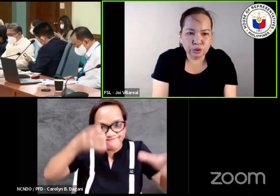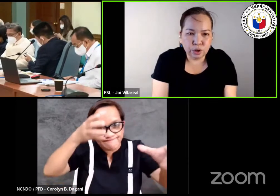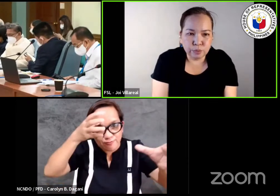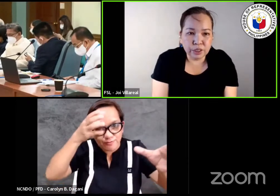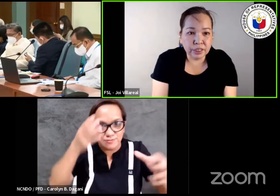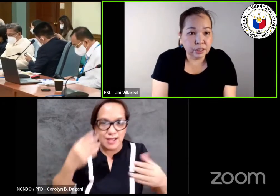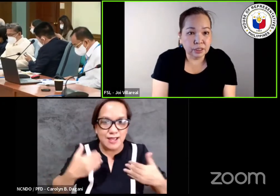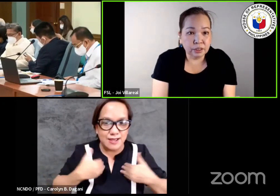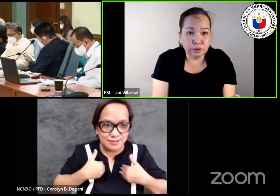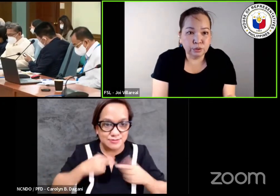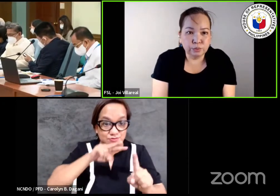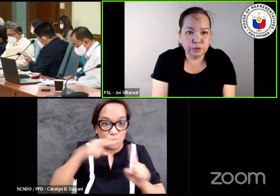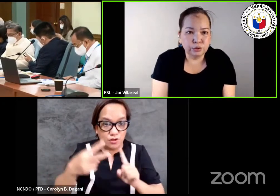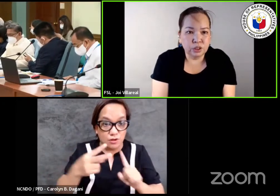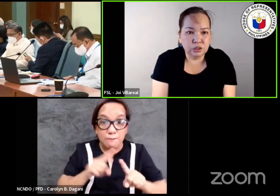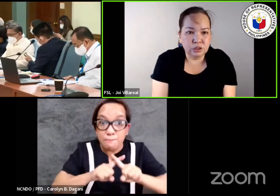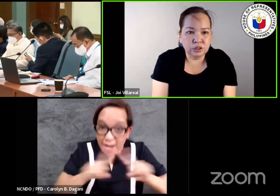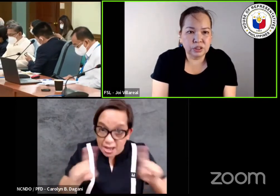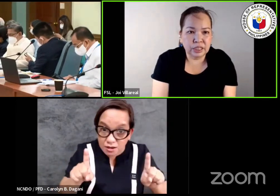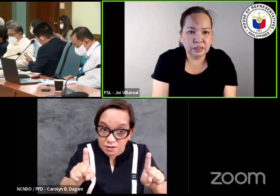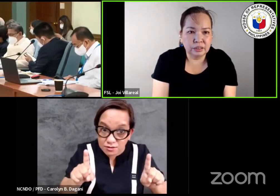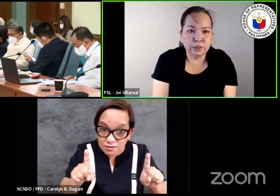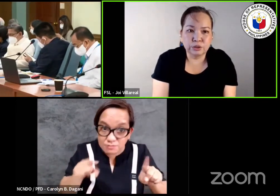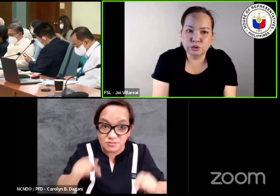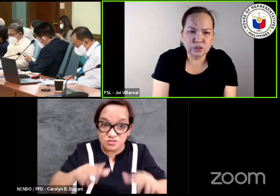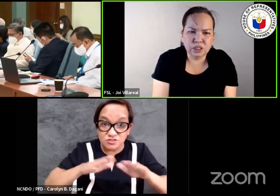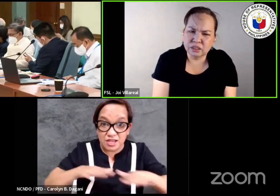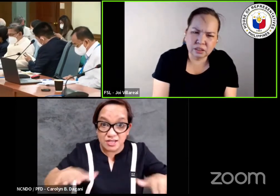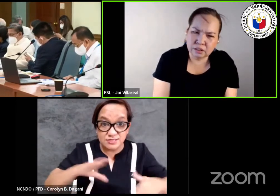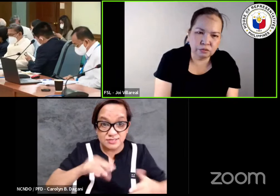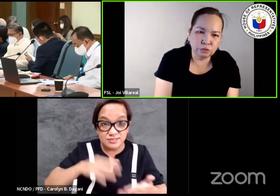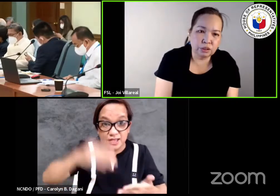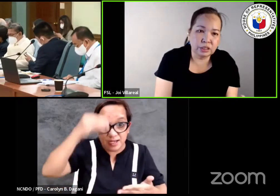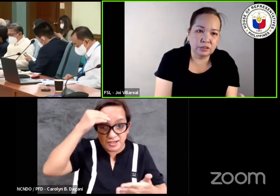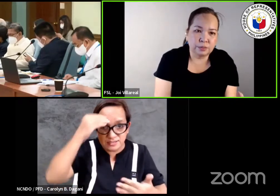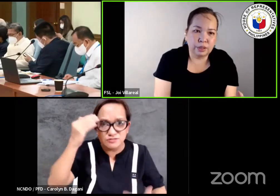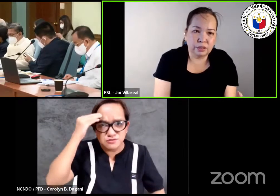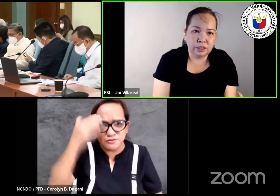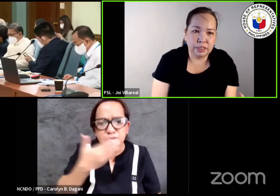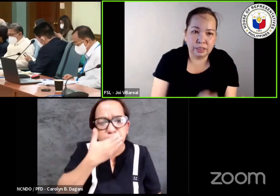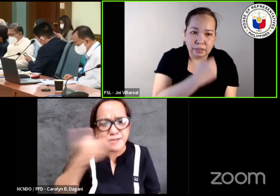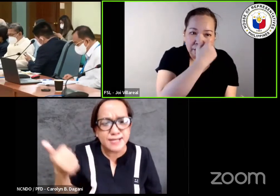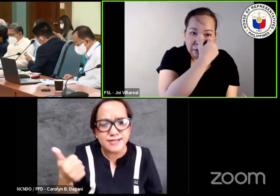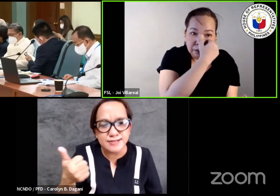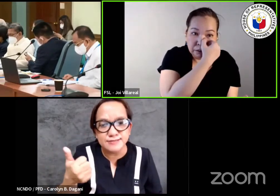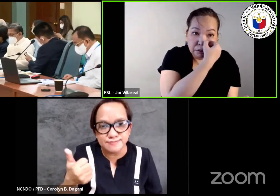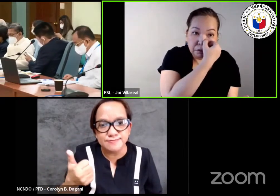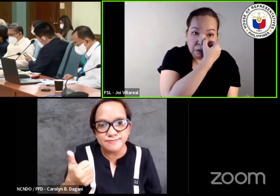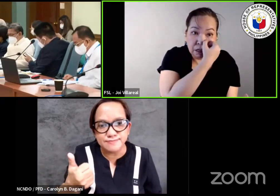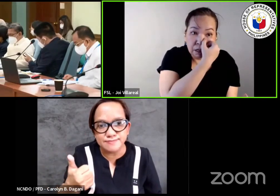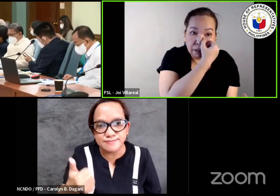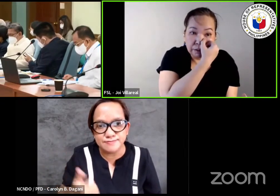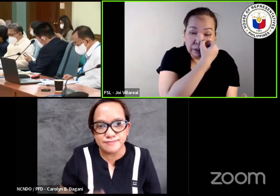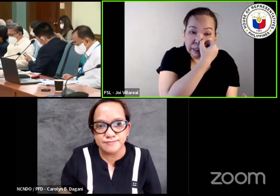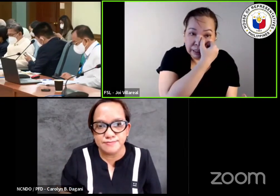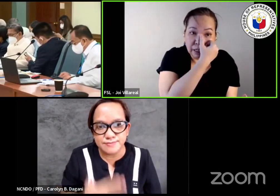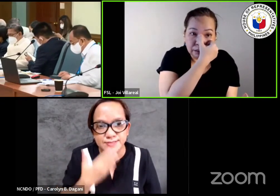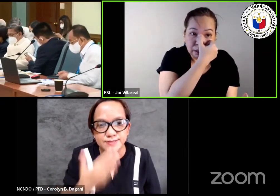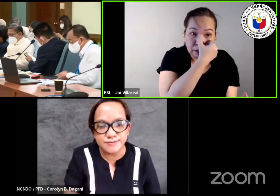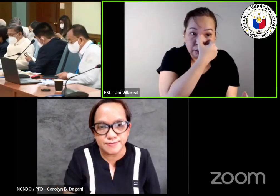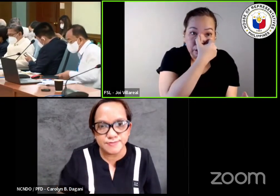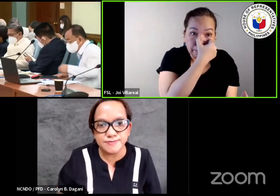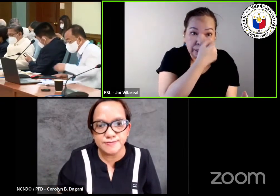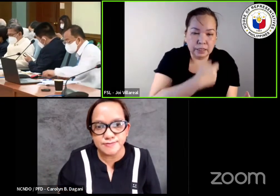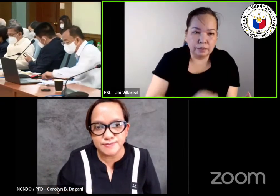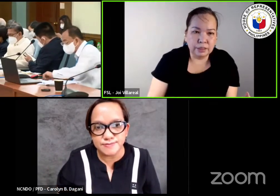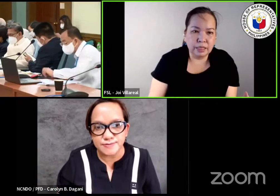teachers communicating to you but do not understand, but you do not totally grasp what they're saying? So let's